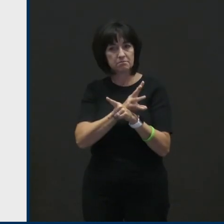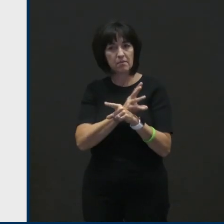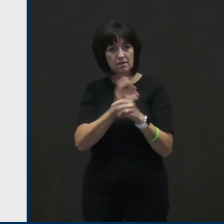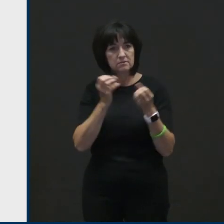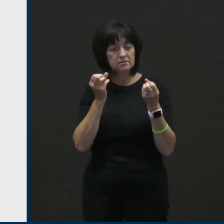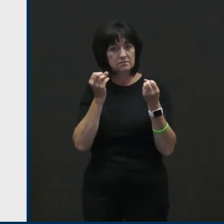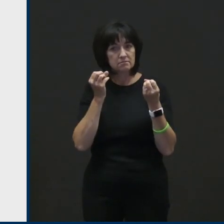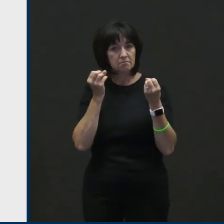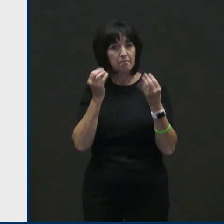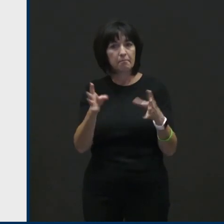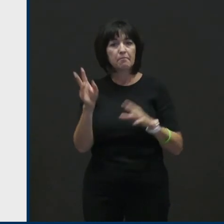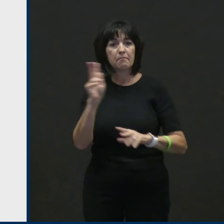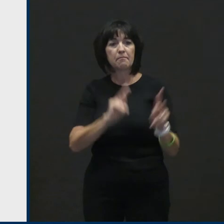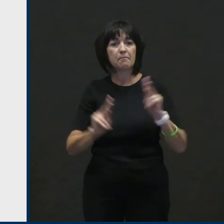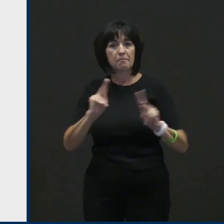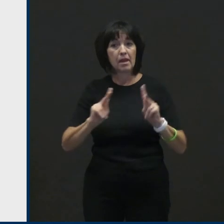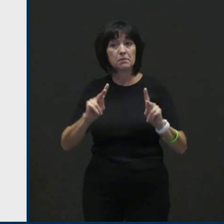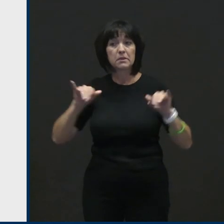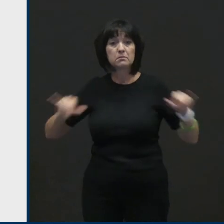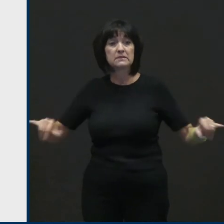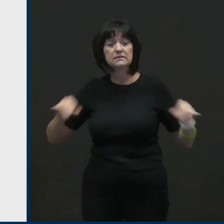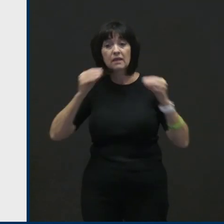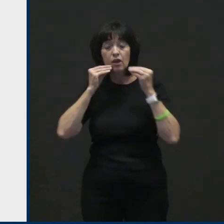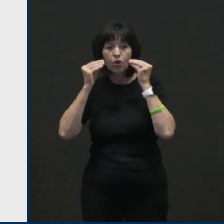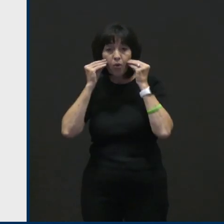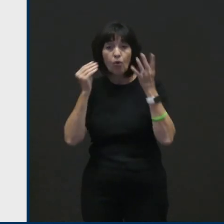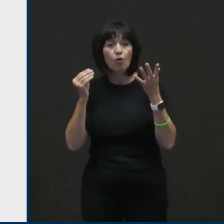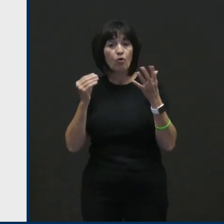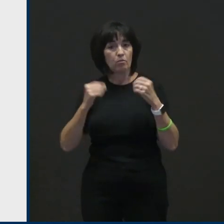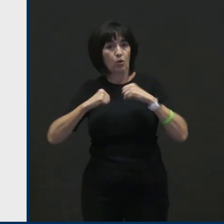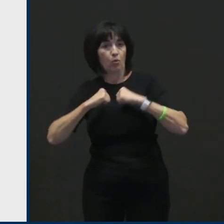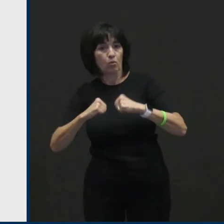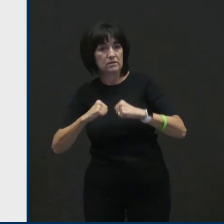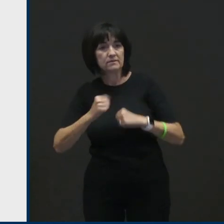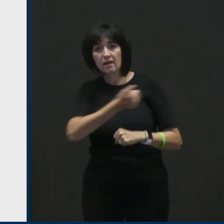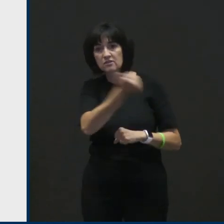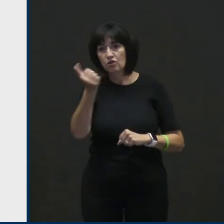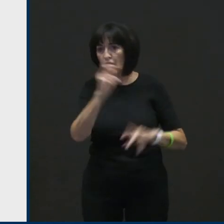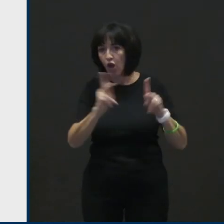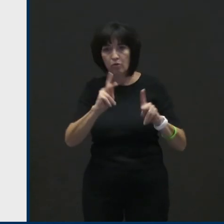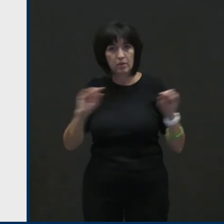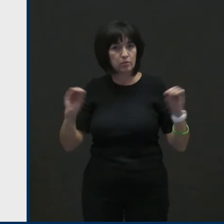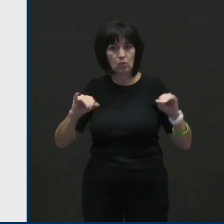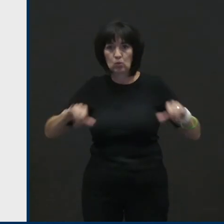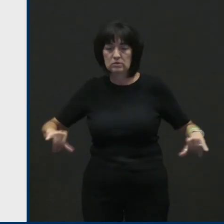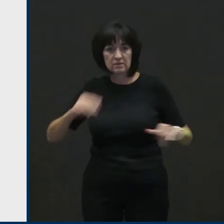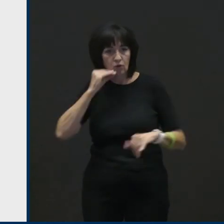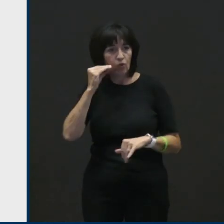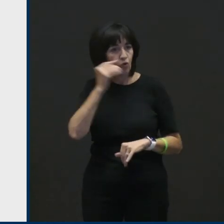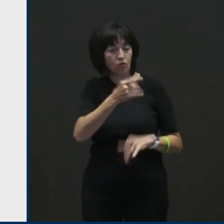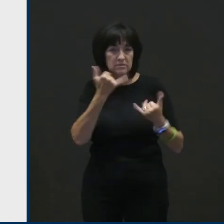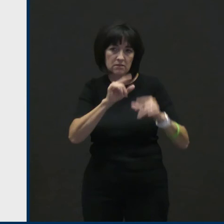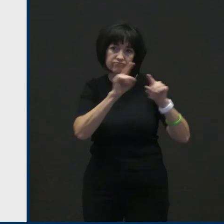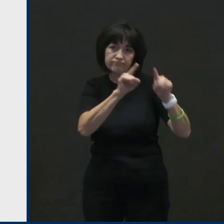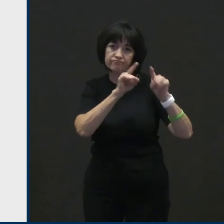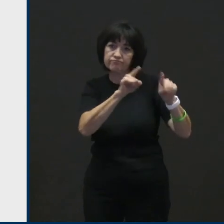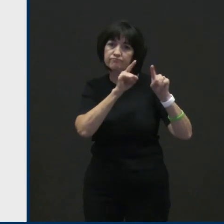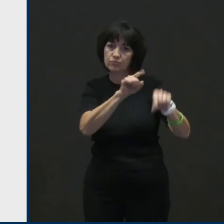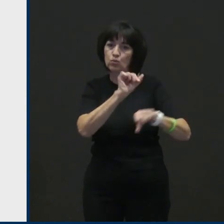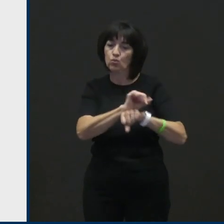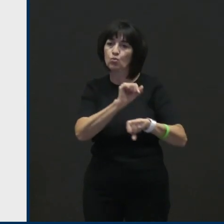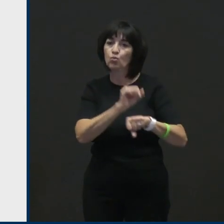were in our homes being protected from the COVID-19 virus, and they were in